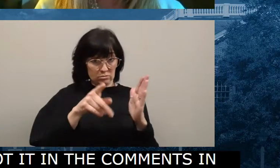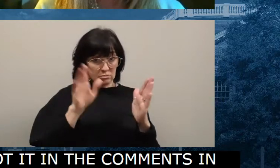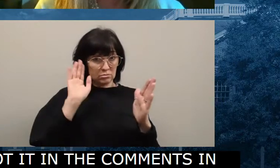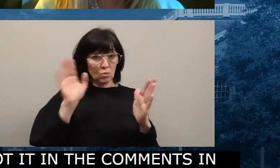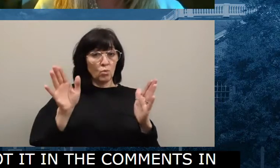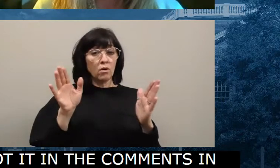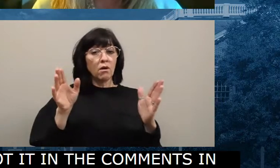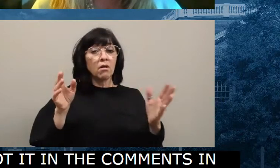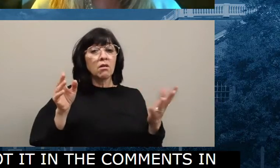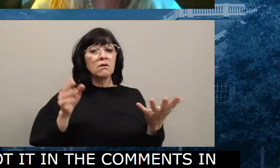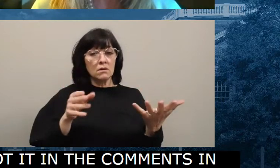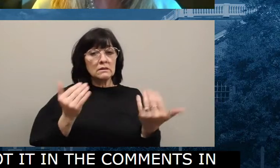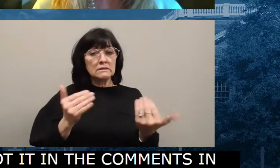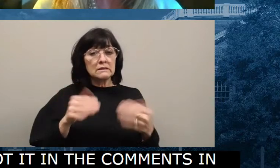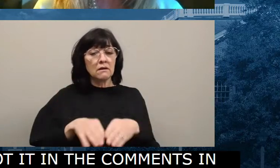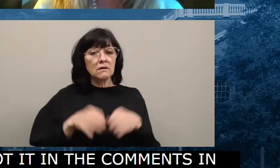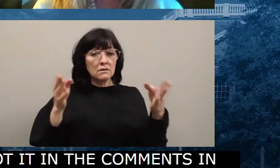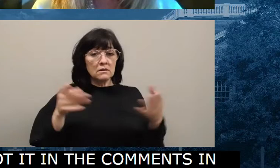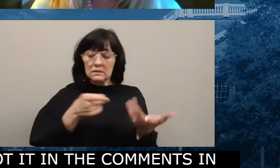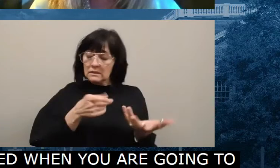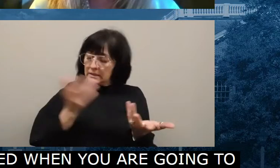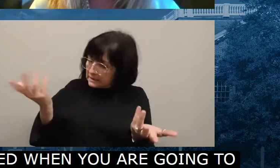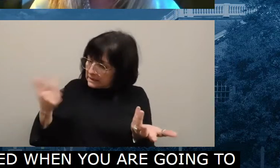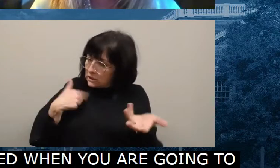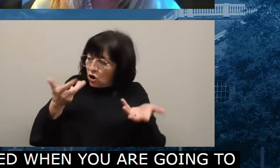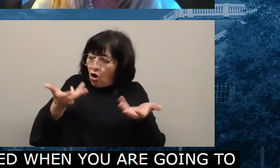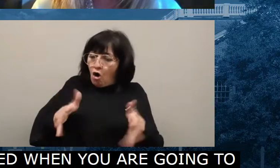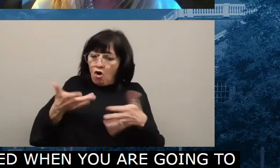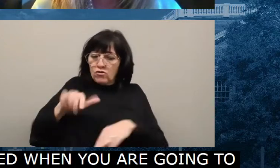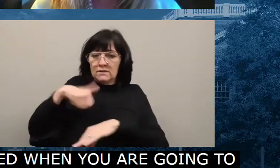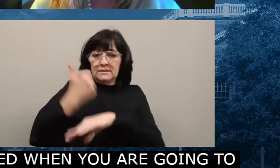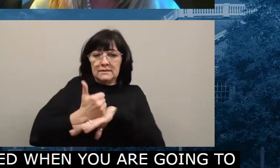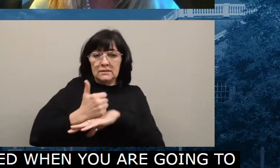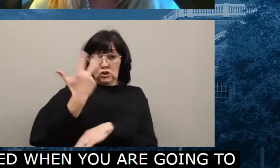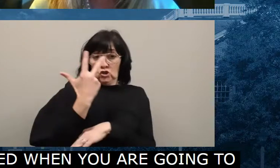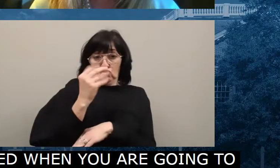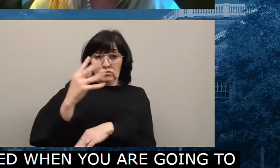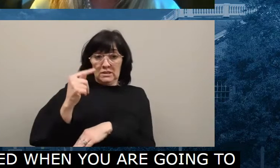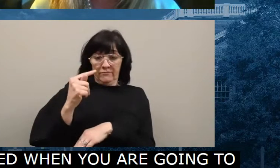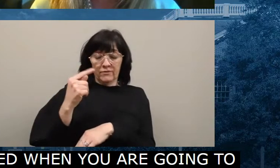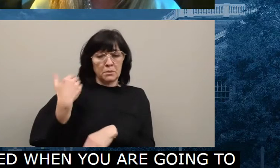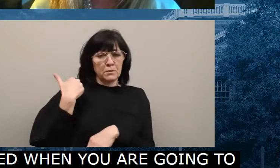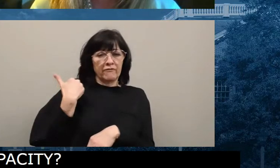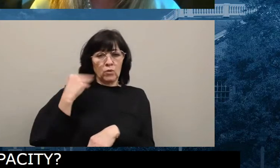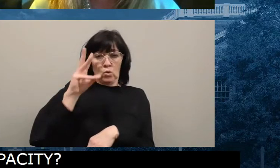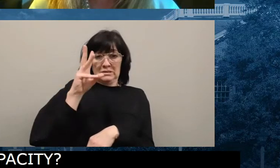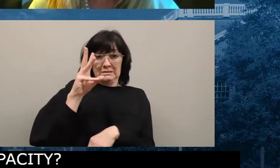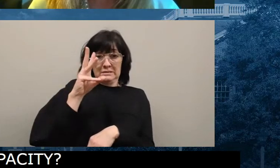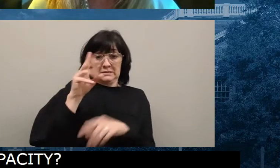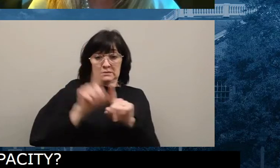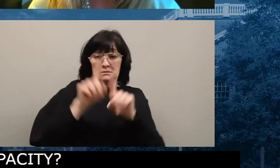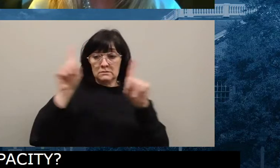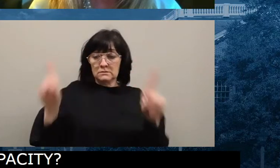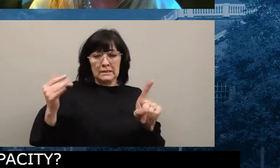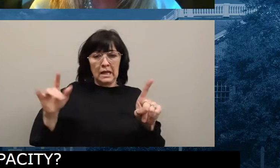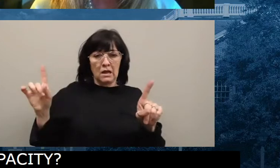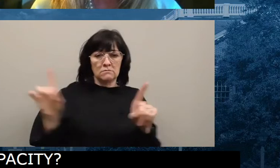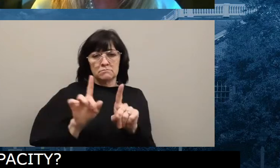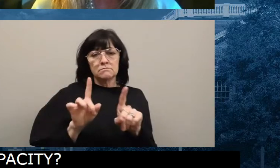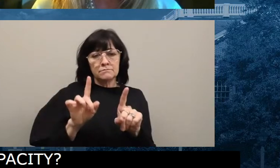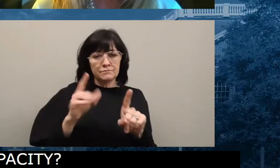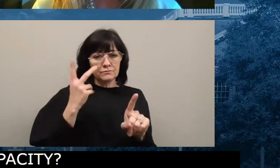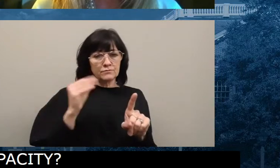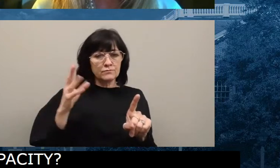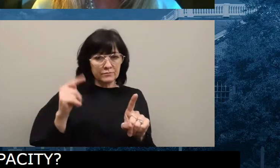operating with a 3-foot social distancing requirement in the schools and have been for some time. We've got about 80,000 of